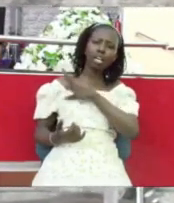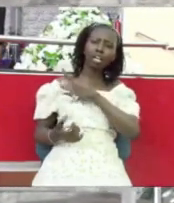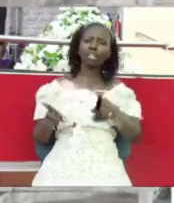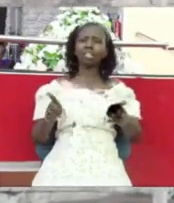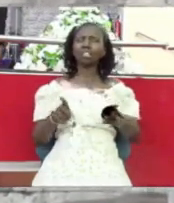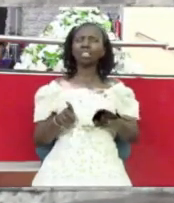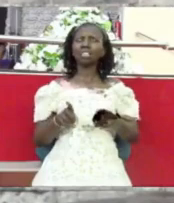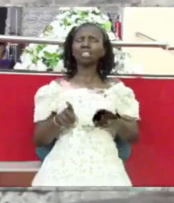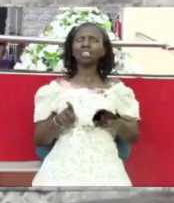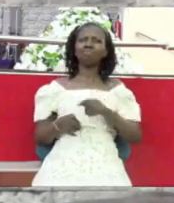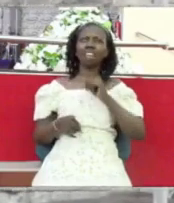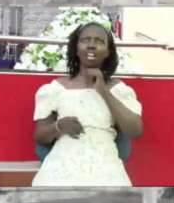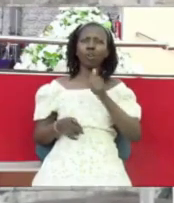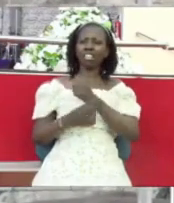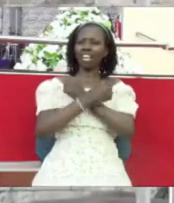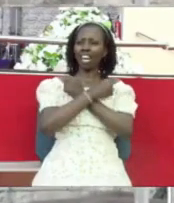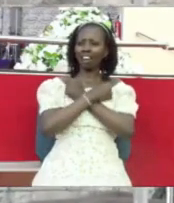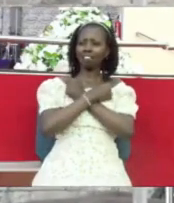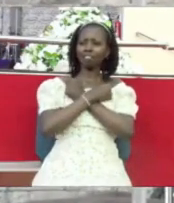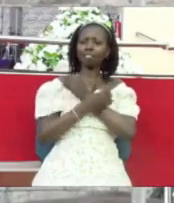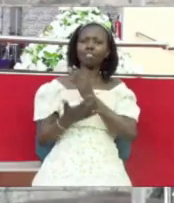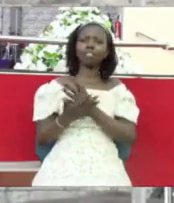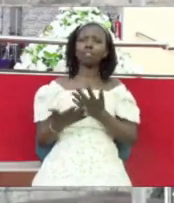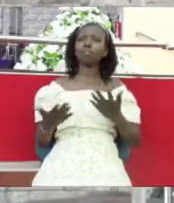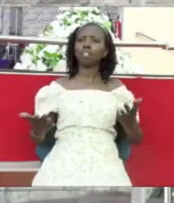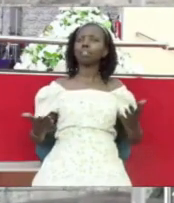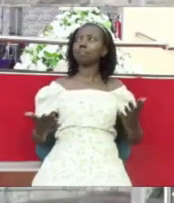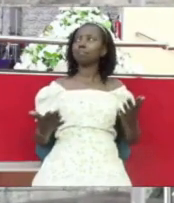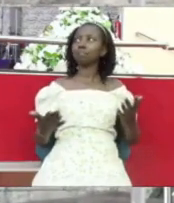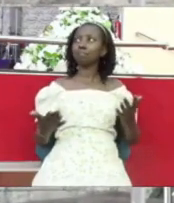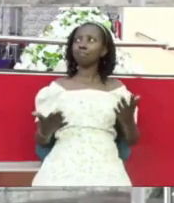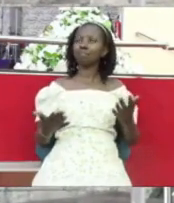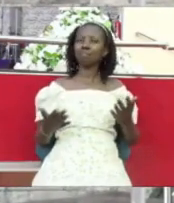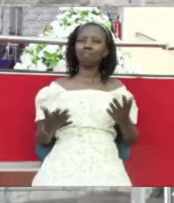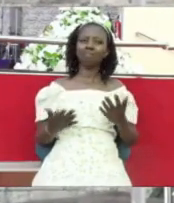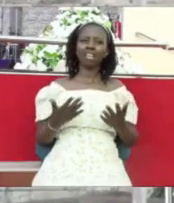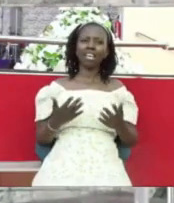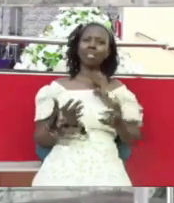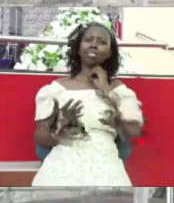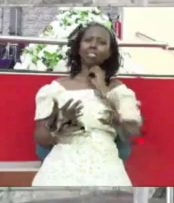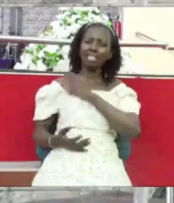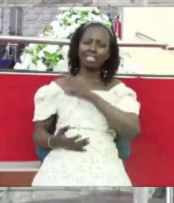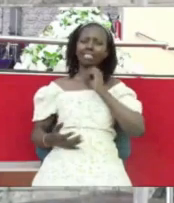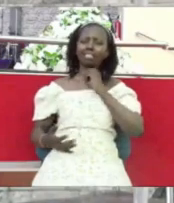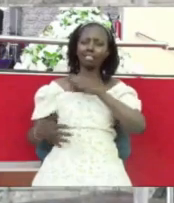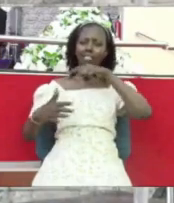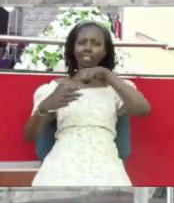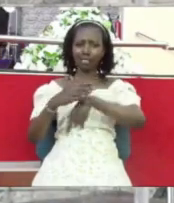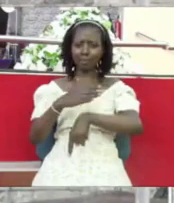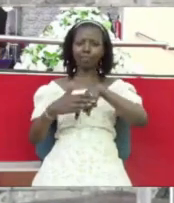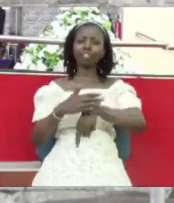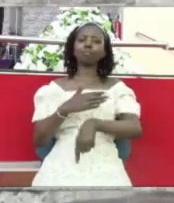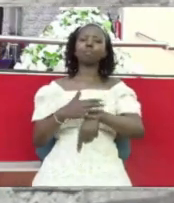something. Kuchukia kitu ni kuwa na chuki kubwa na ile hali ya kuchukia. You hate it and you're disgusted about it. Unachukia